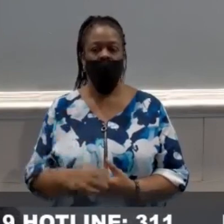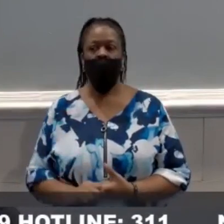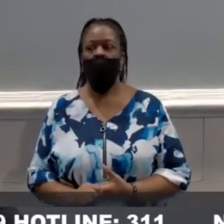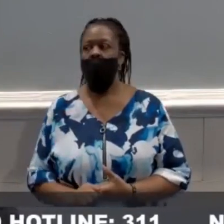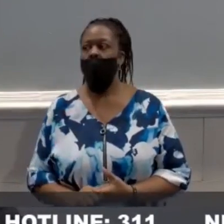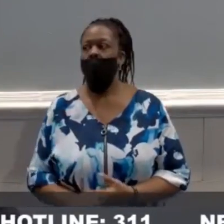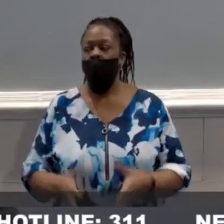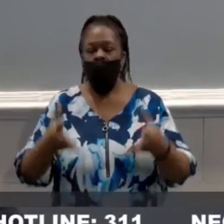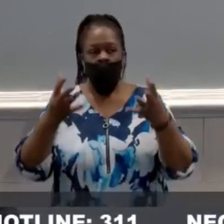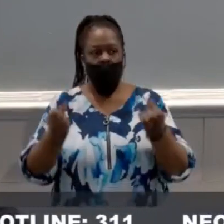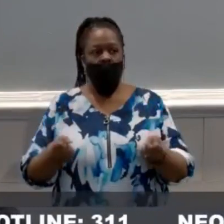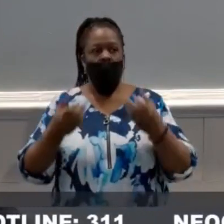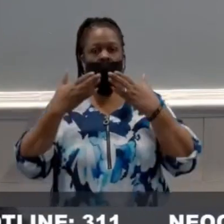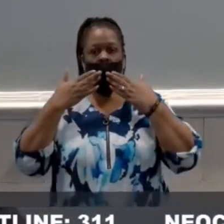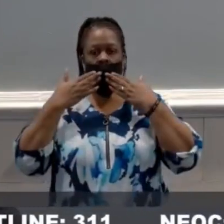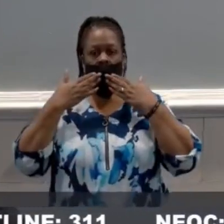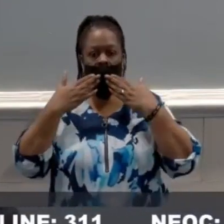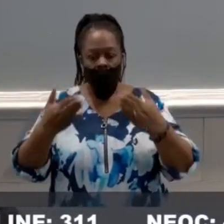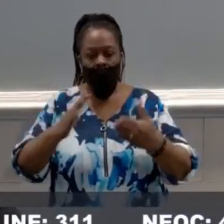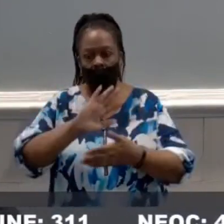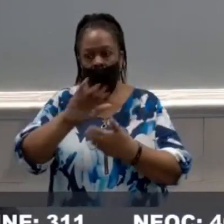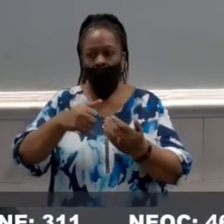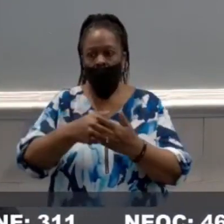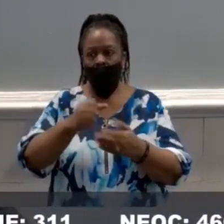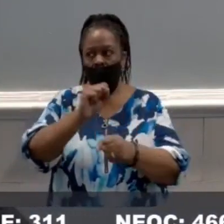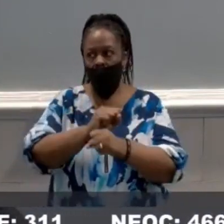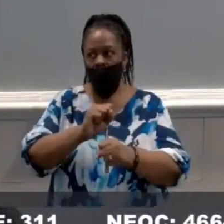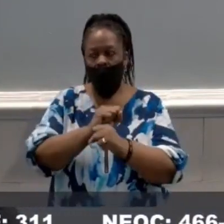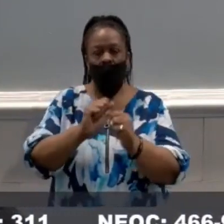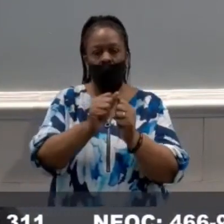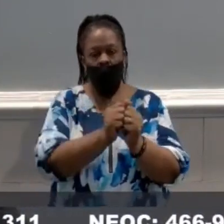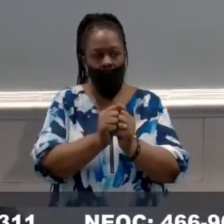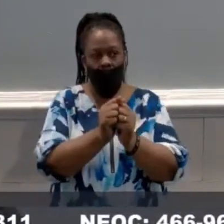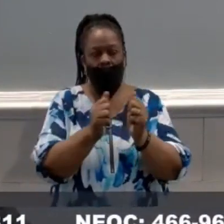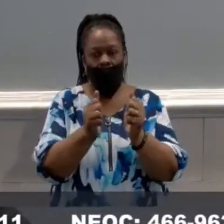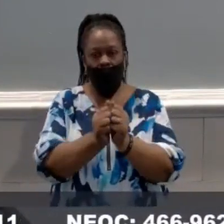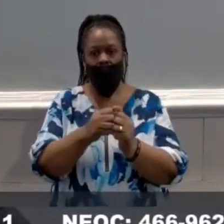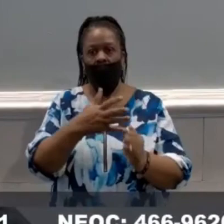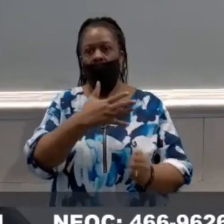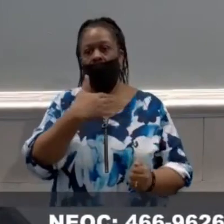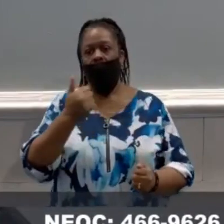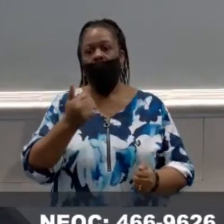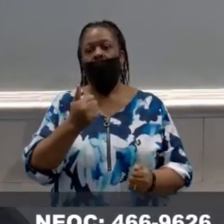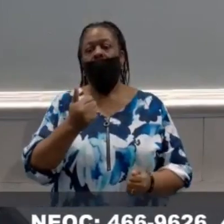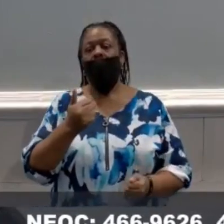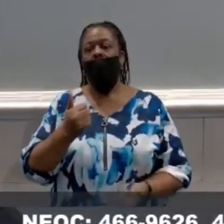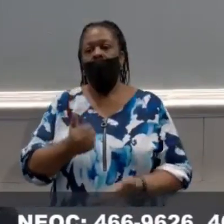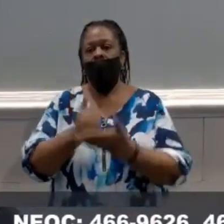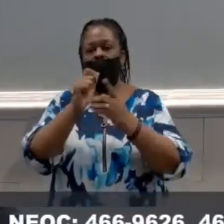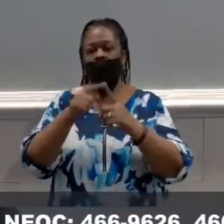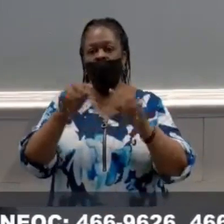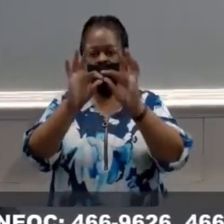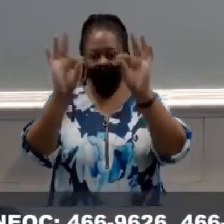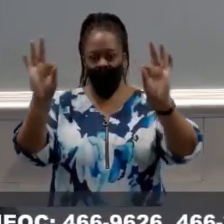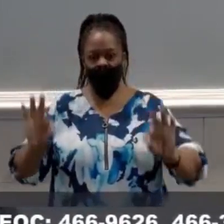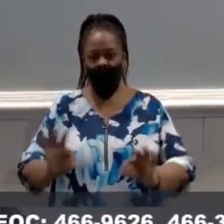me on completion of this form, Travel Morris and Oren Joseph. Thank you very much.